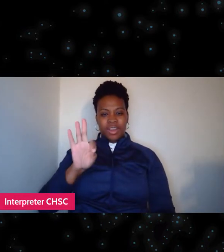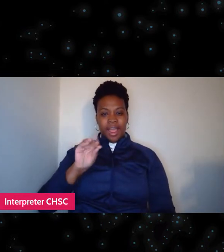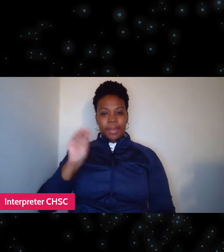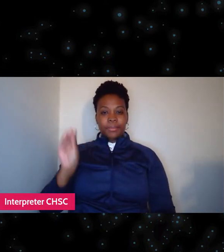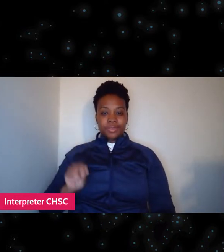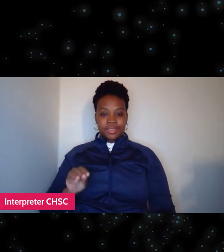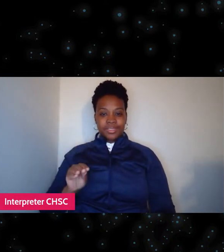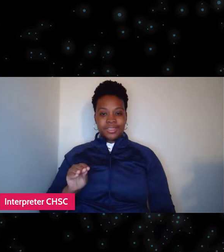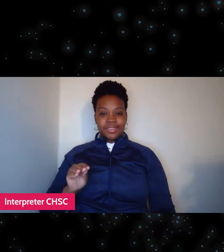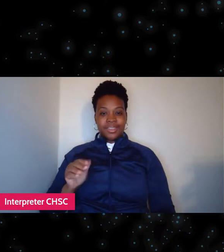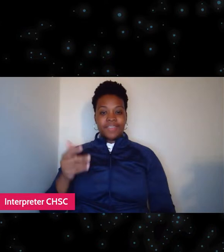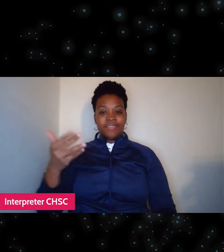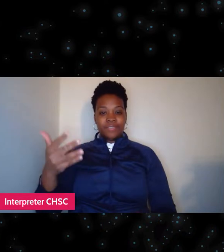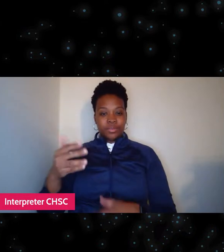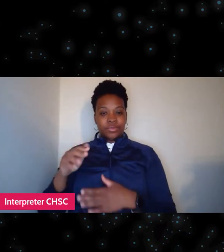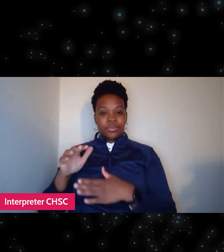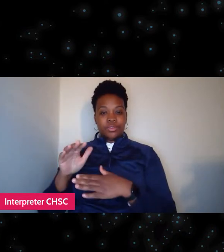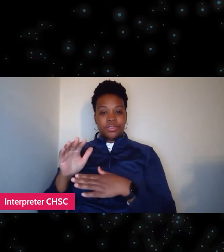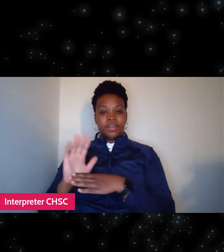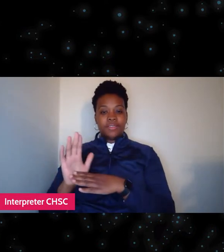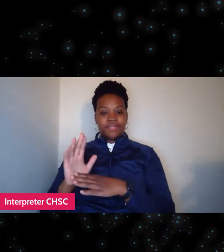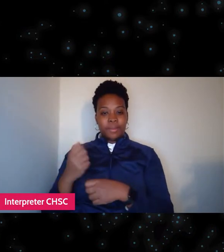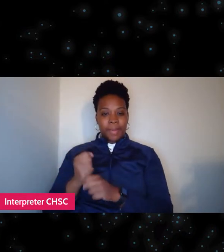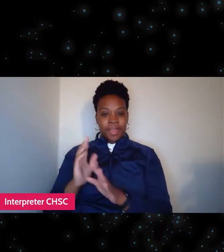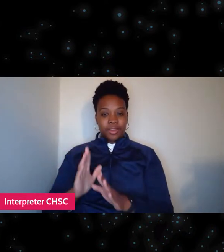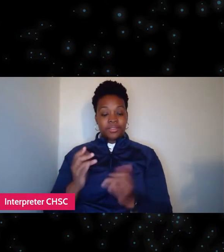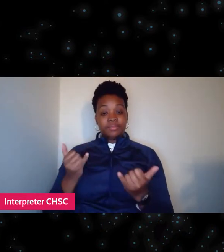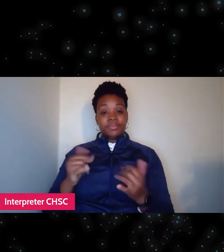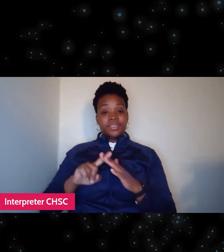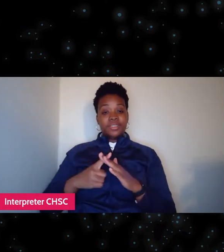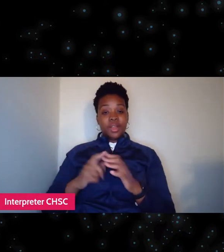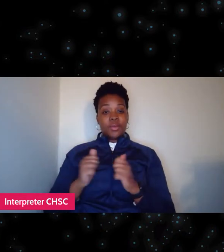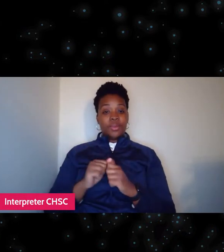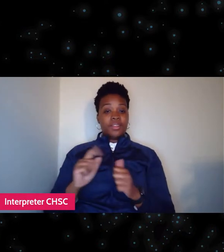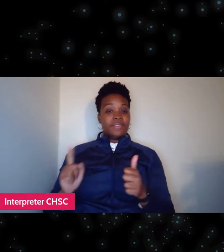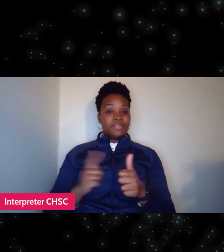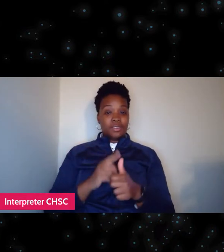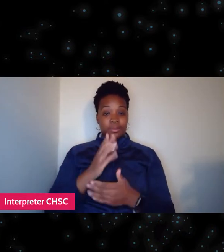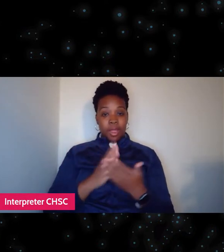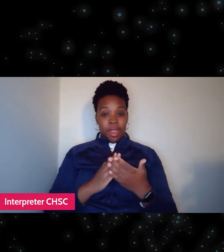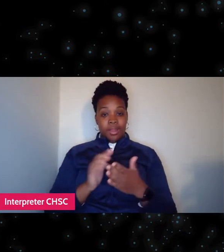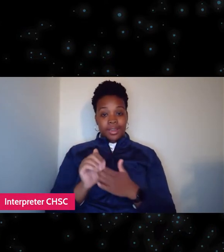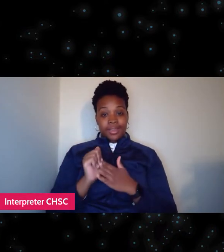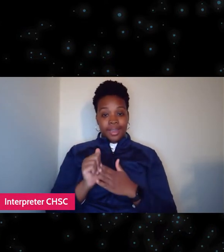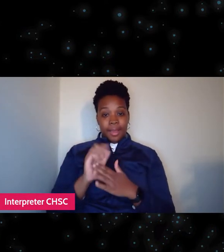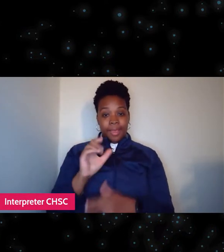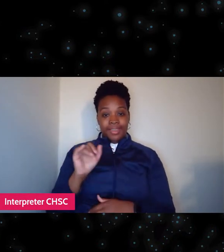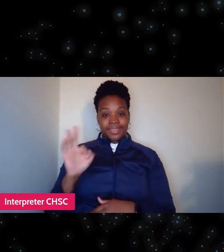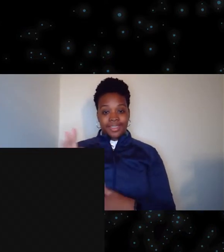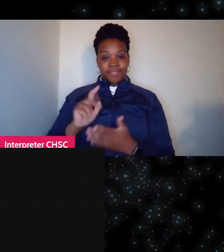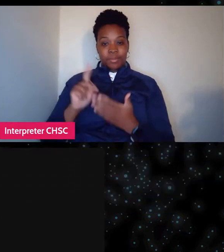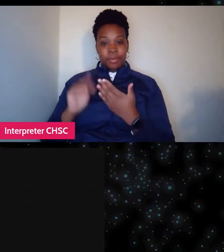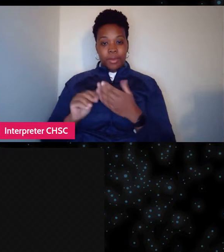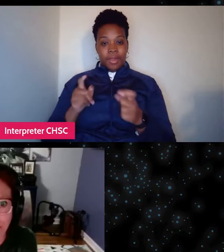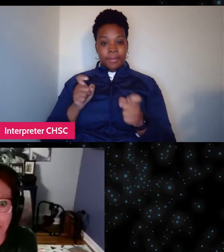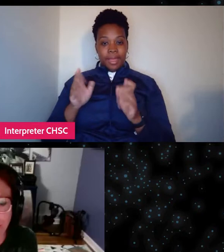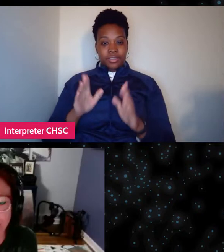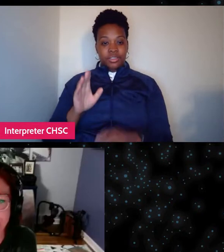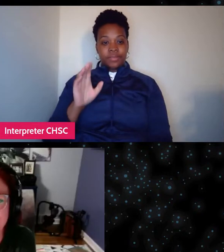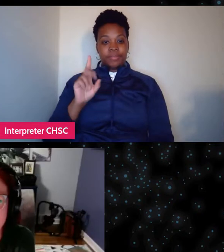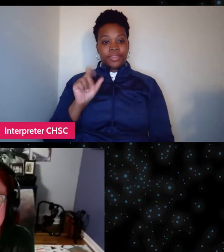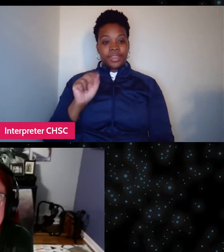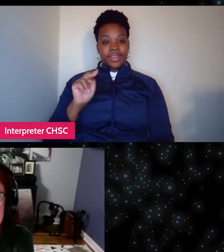feature filmmakers. So now we're going to get started with our first segment, which will be led by CIFF Programming Manager